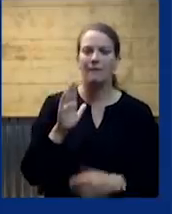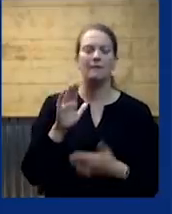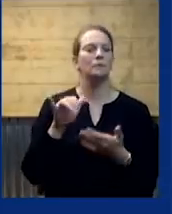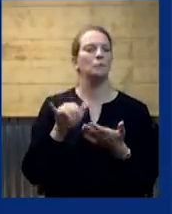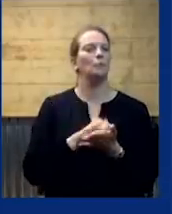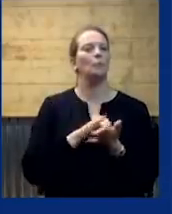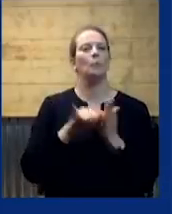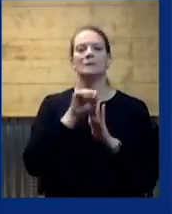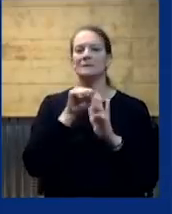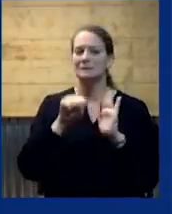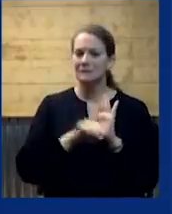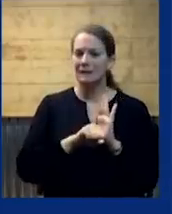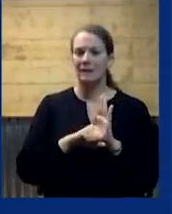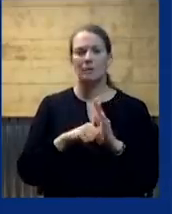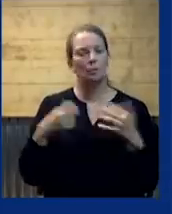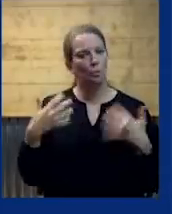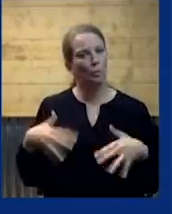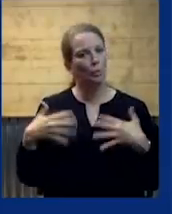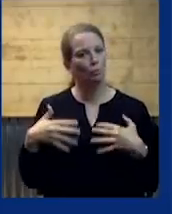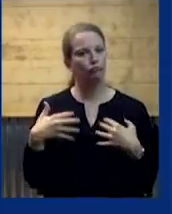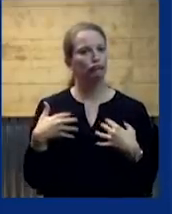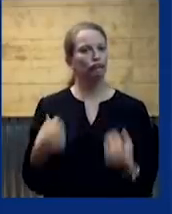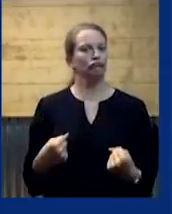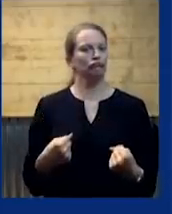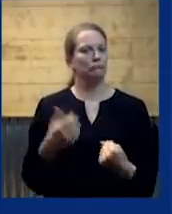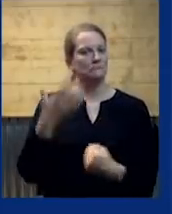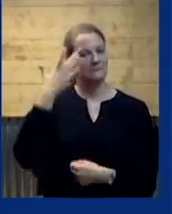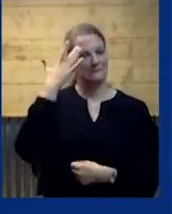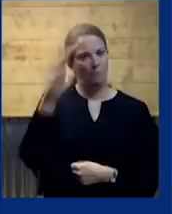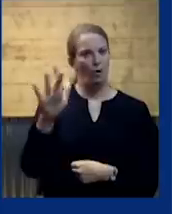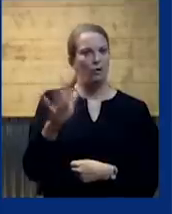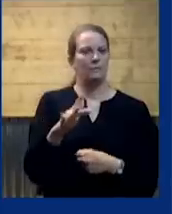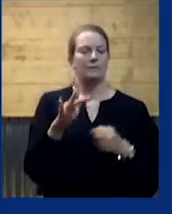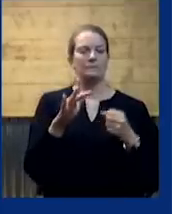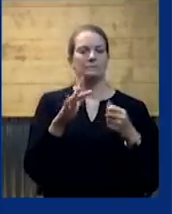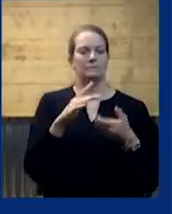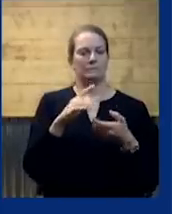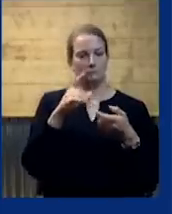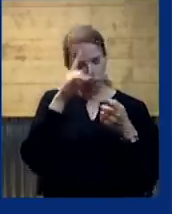York tough and smart and united and disciplined and loving.